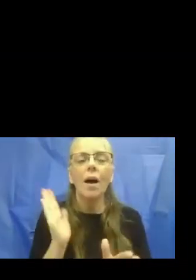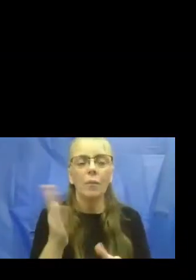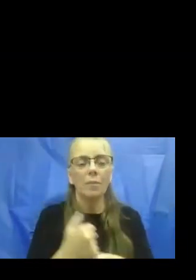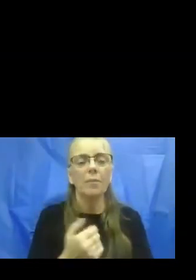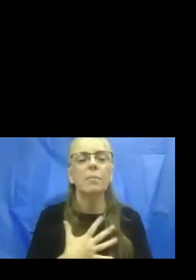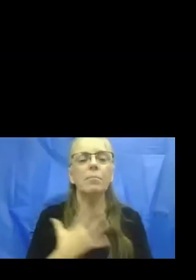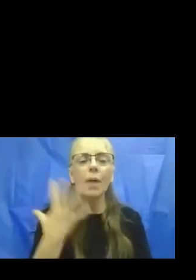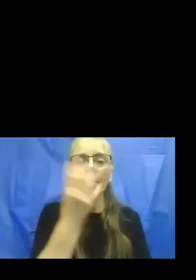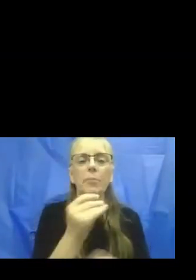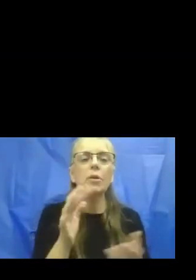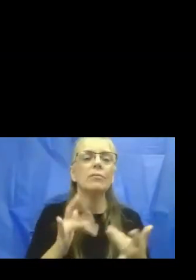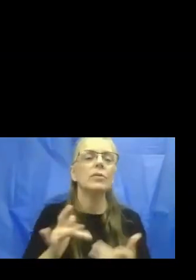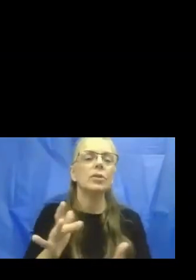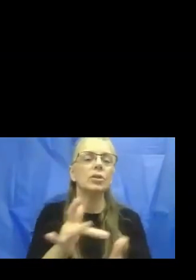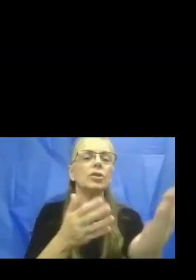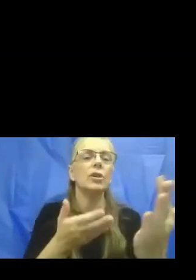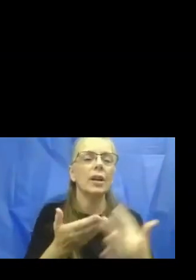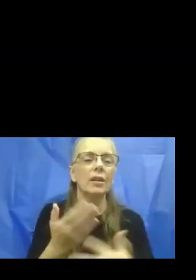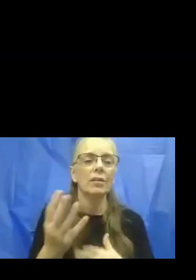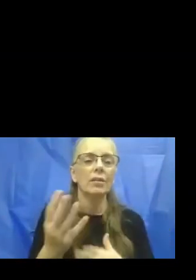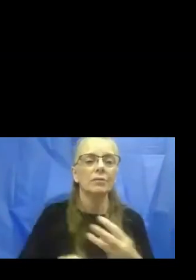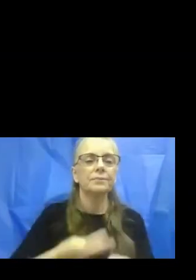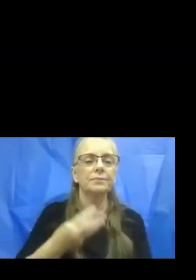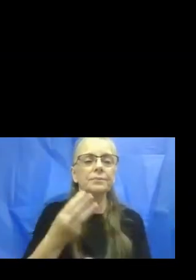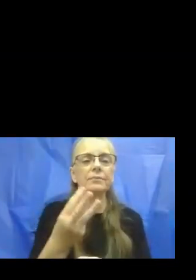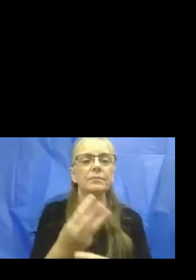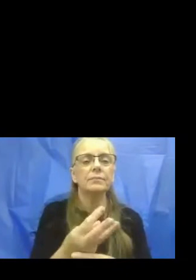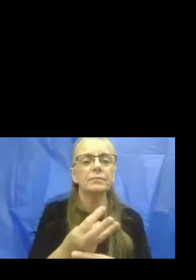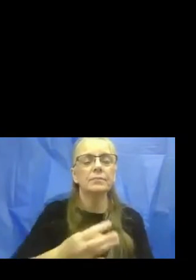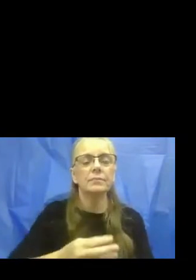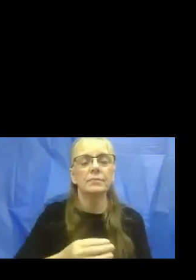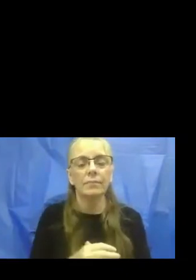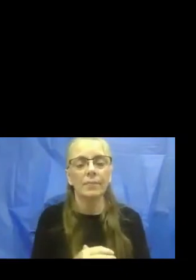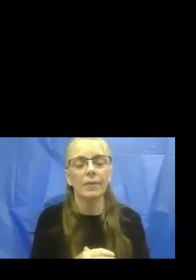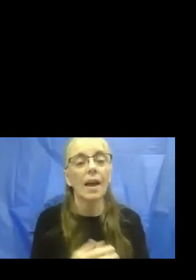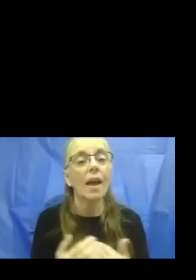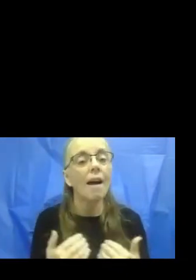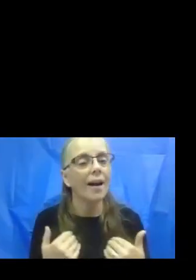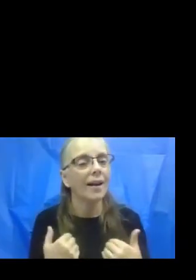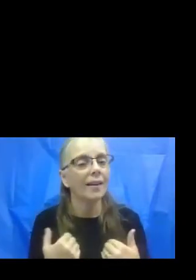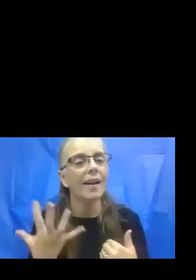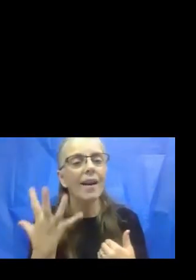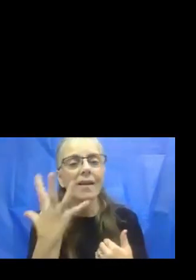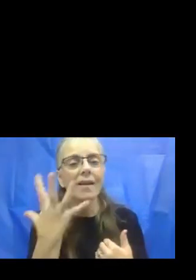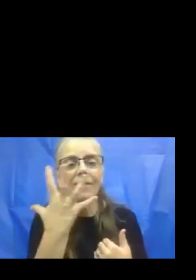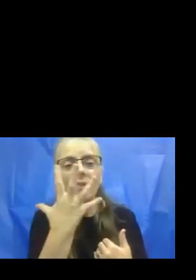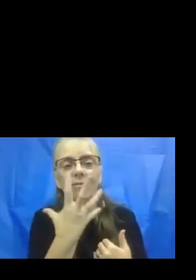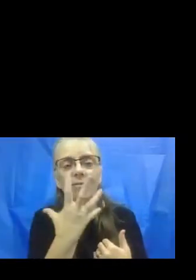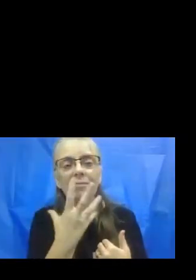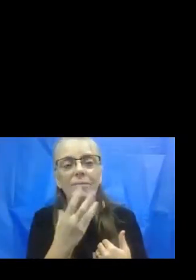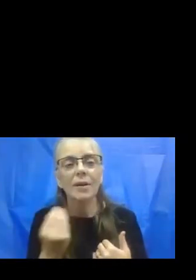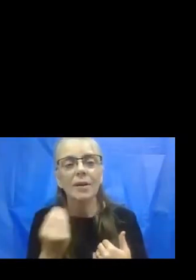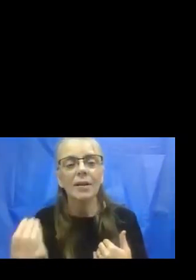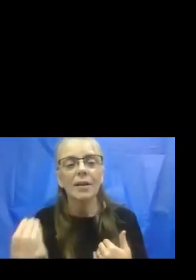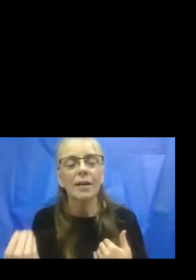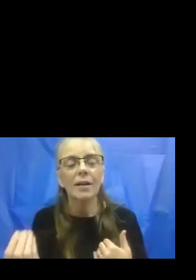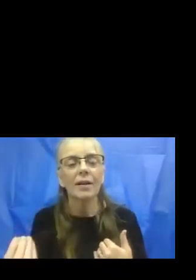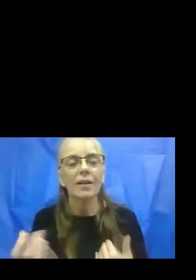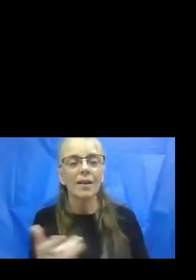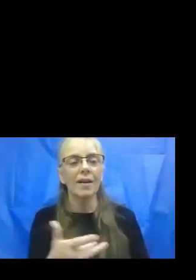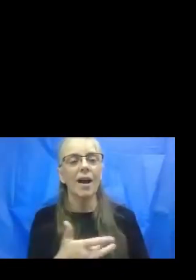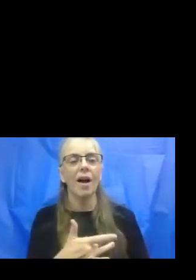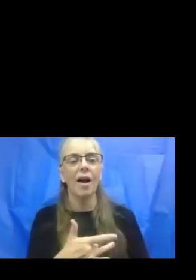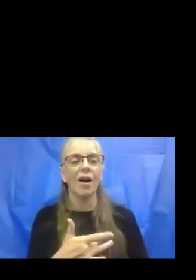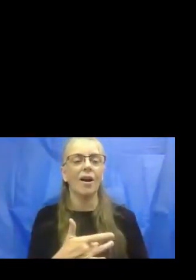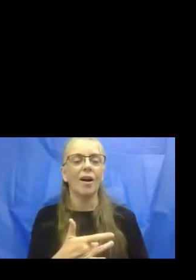world. And I have a beautiful heart just like you, a